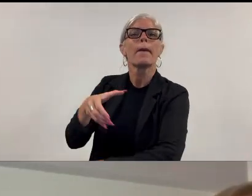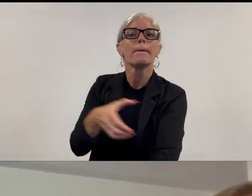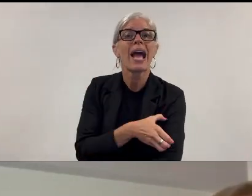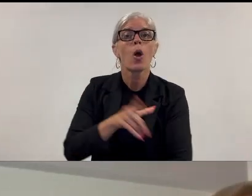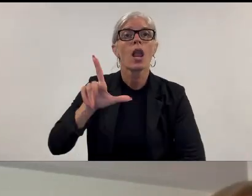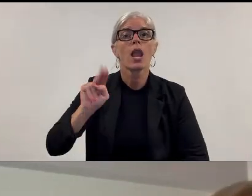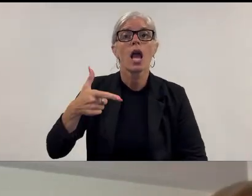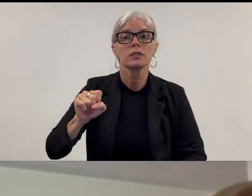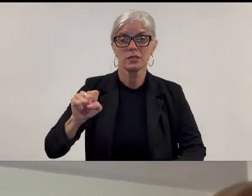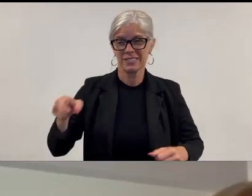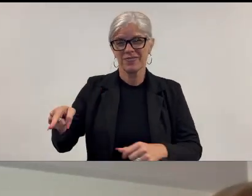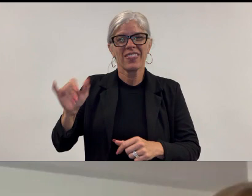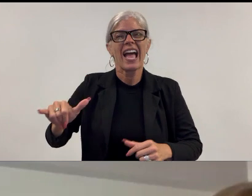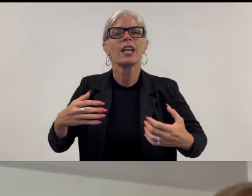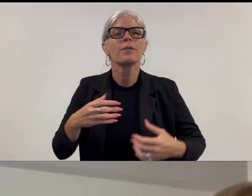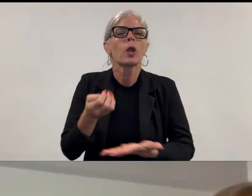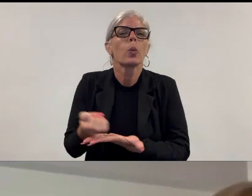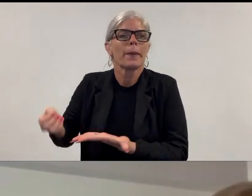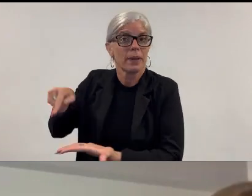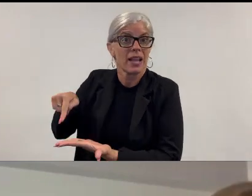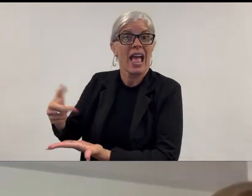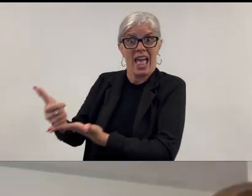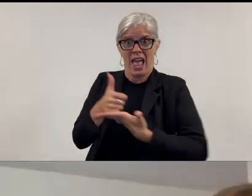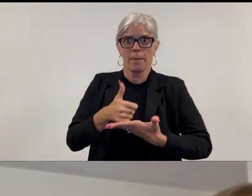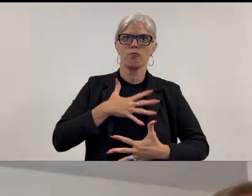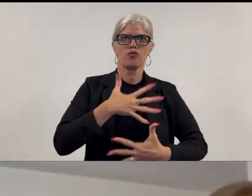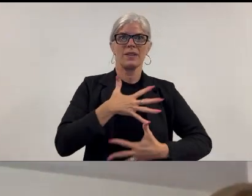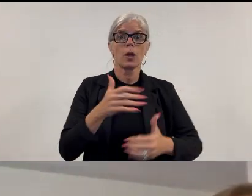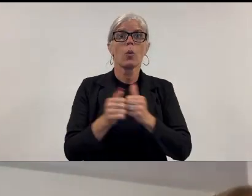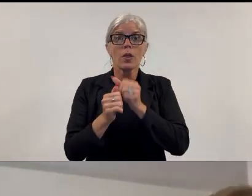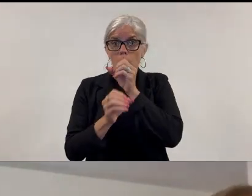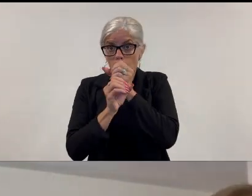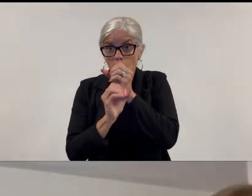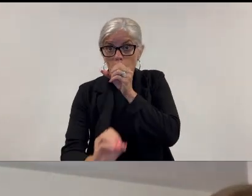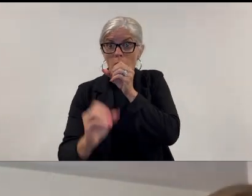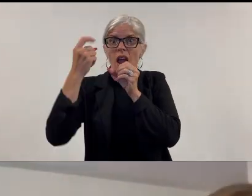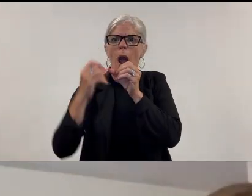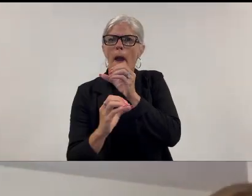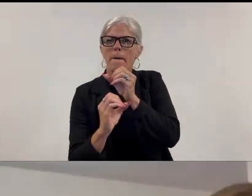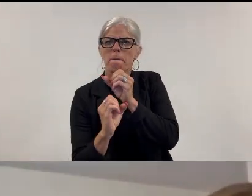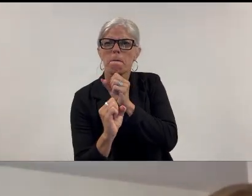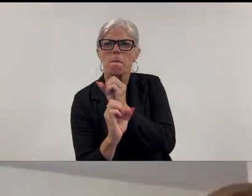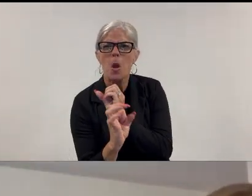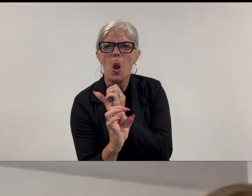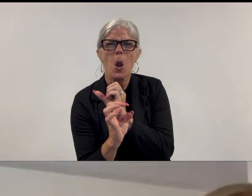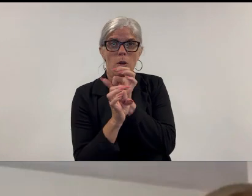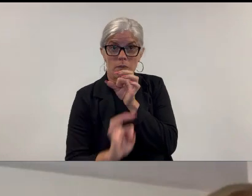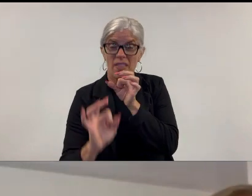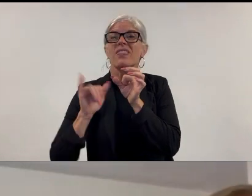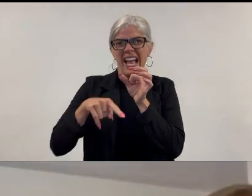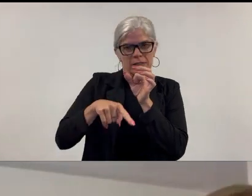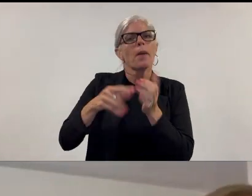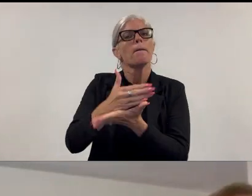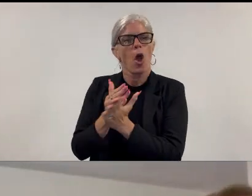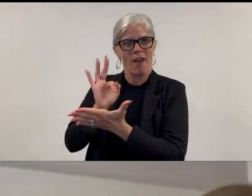increasingly smaller diameter straw is a way of resistive